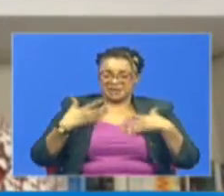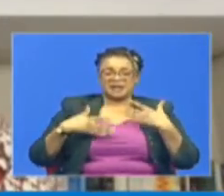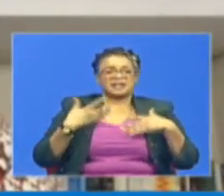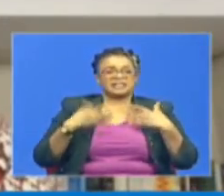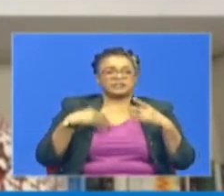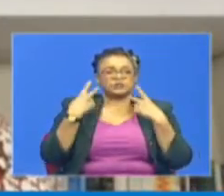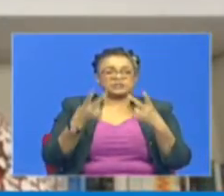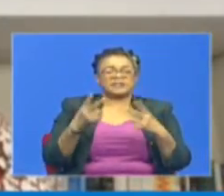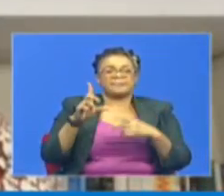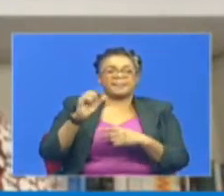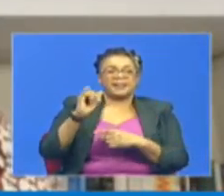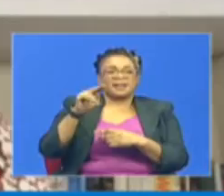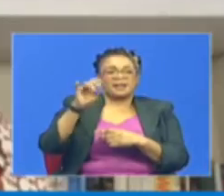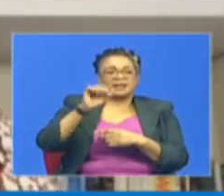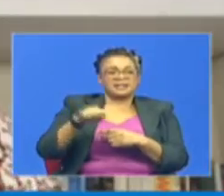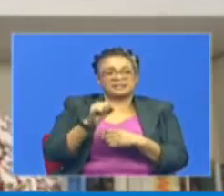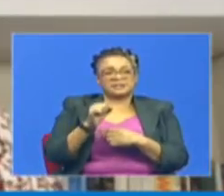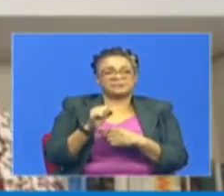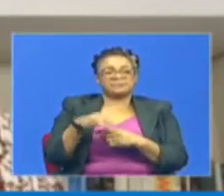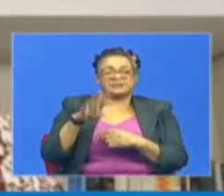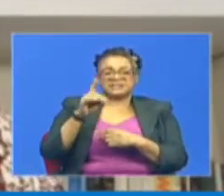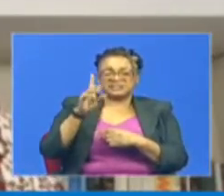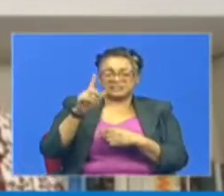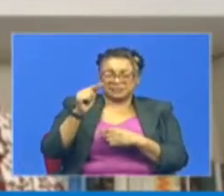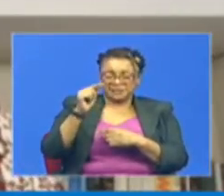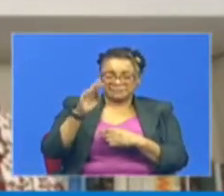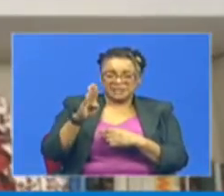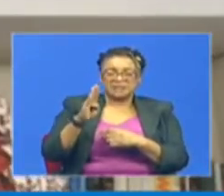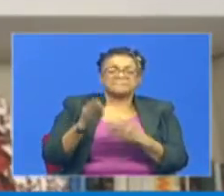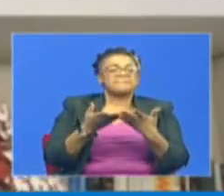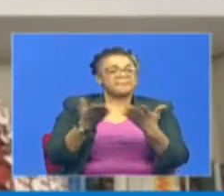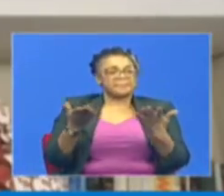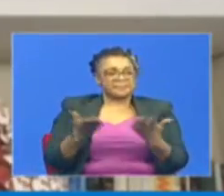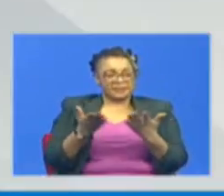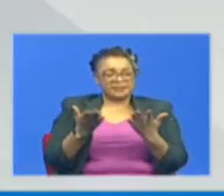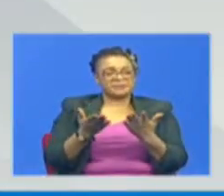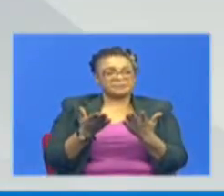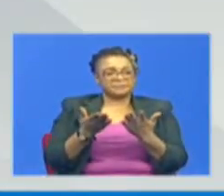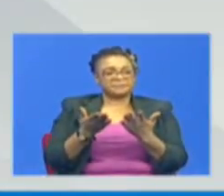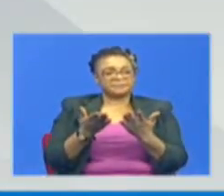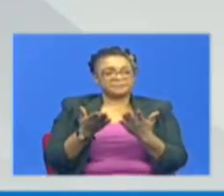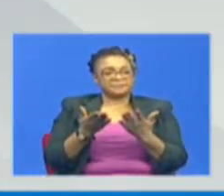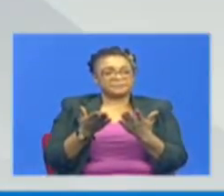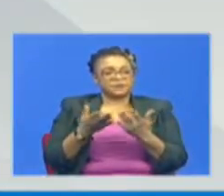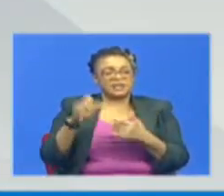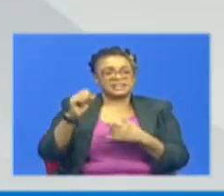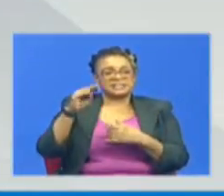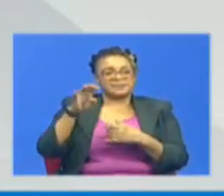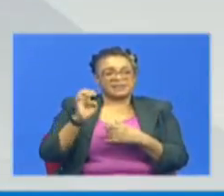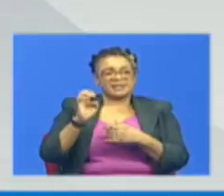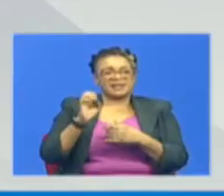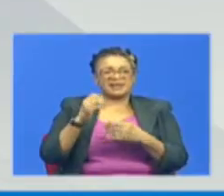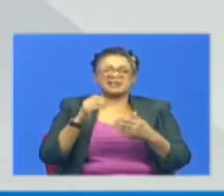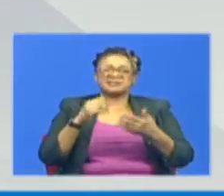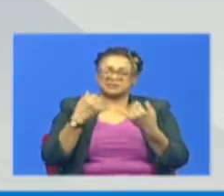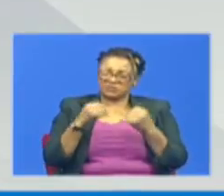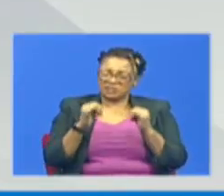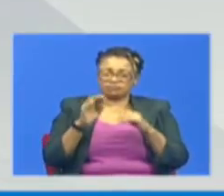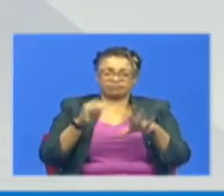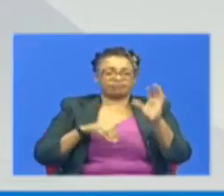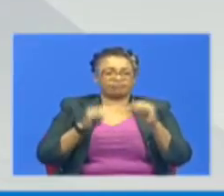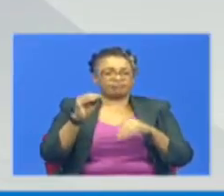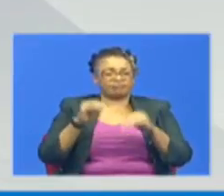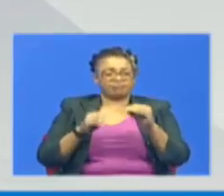call. DTB is a big banker of SMEs, and they've had to reorganize